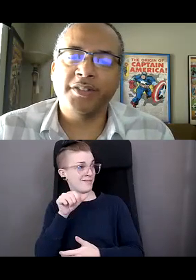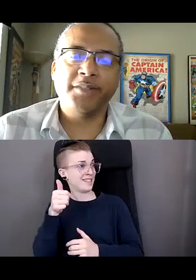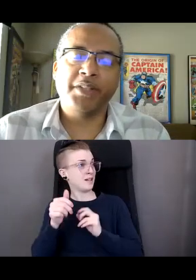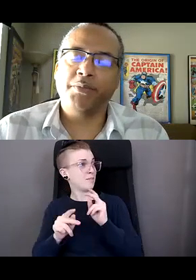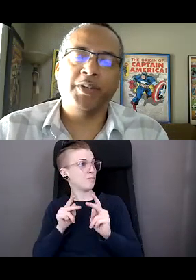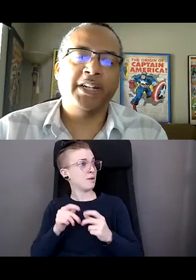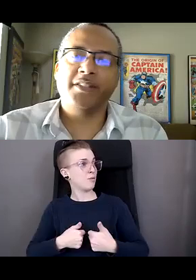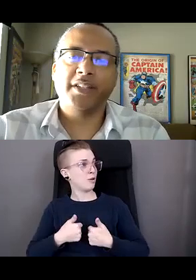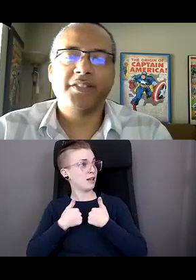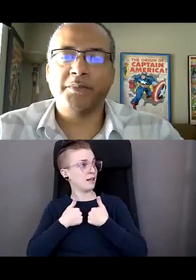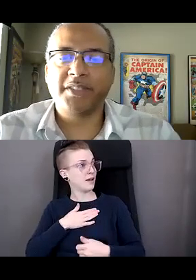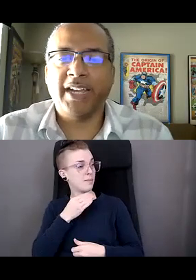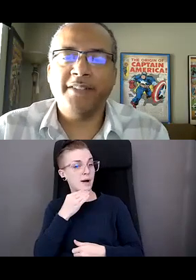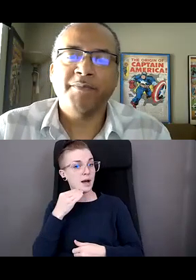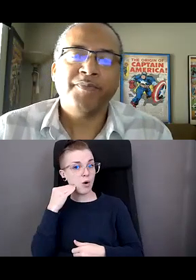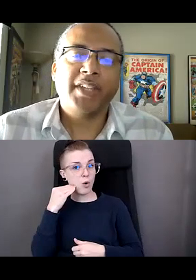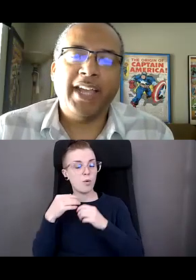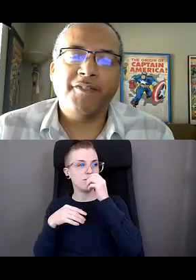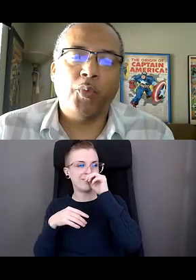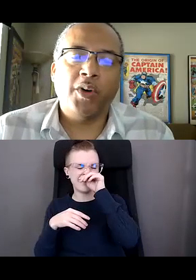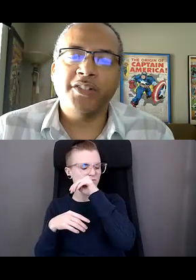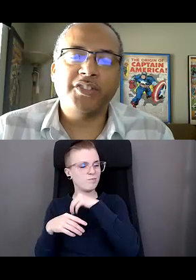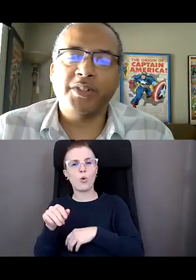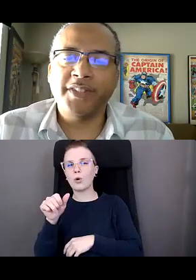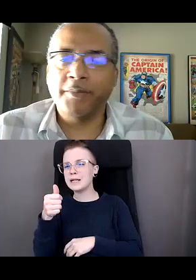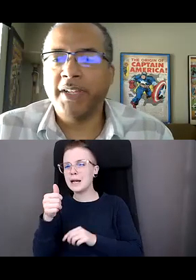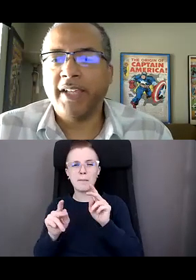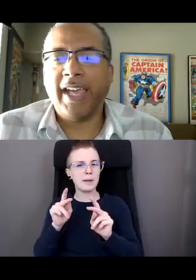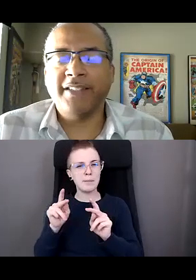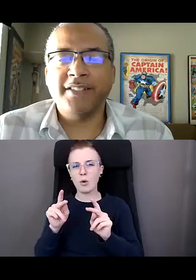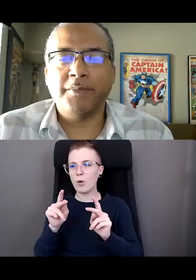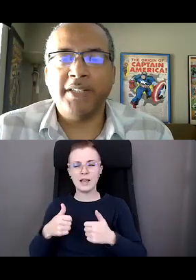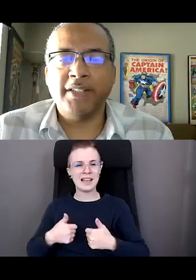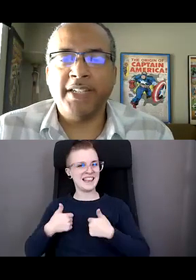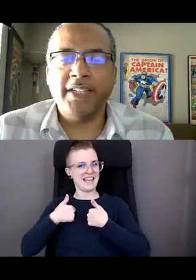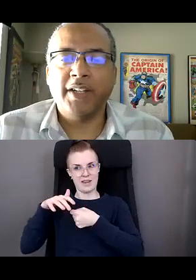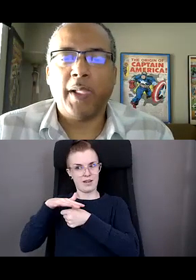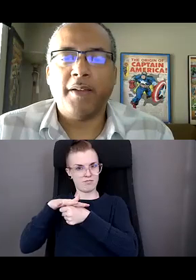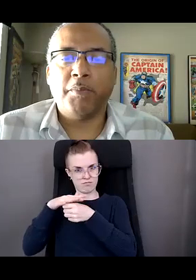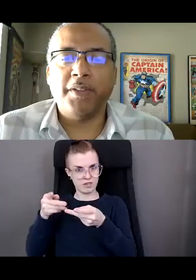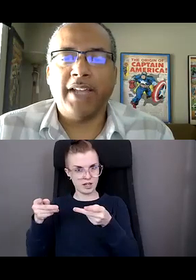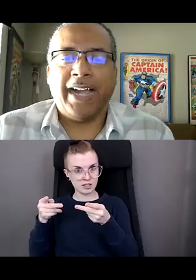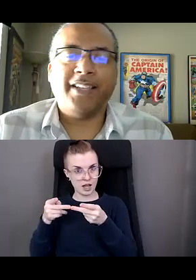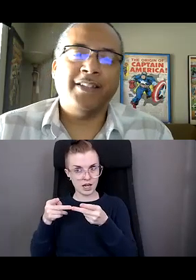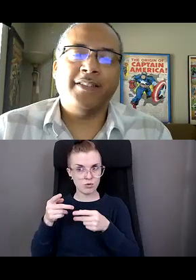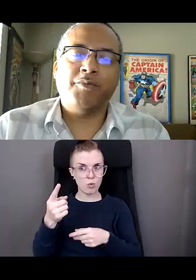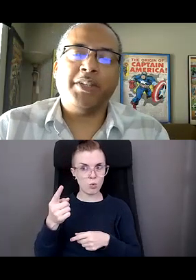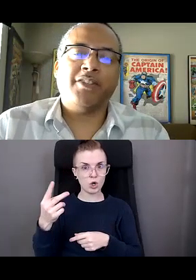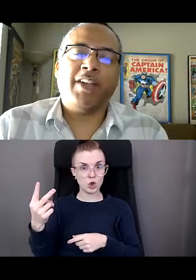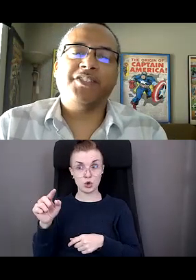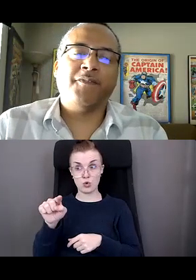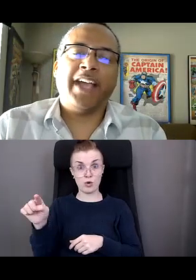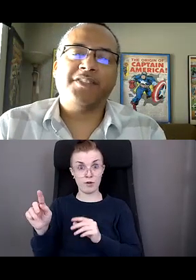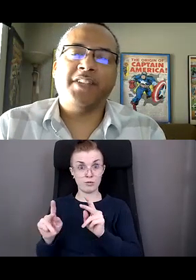something, or 10 people at some site, and if 1 or 2 of them had a disability, we